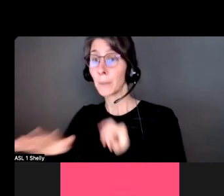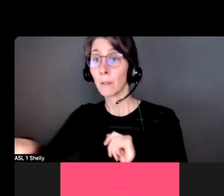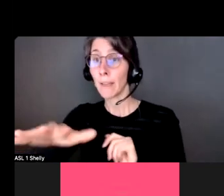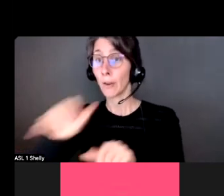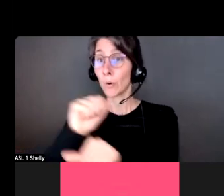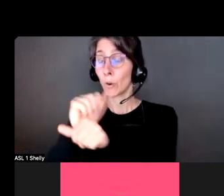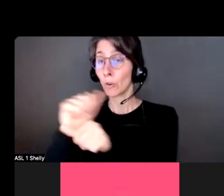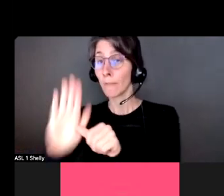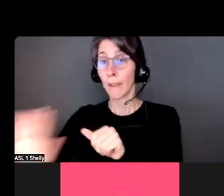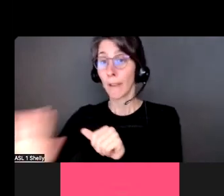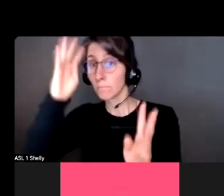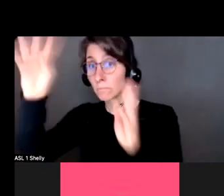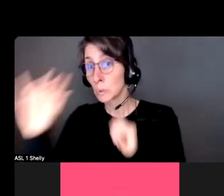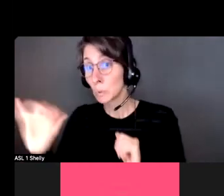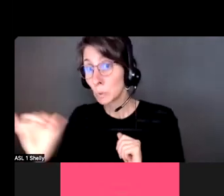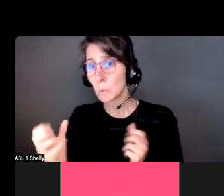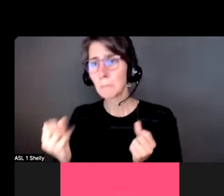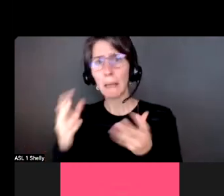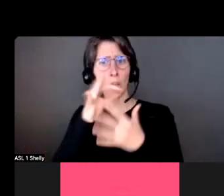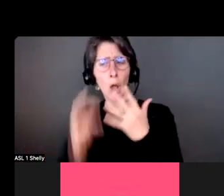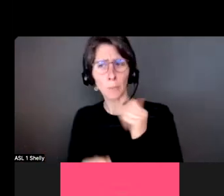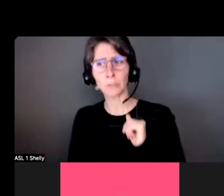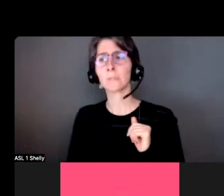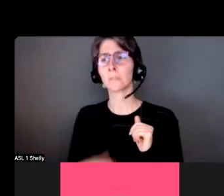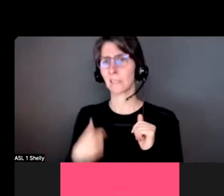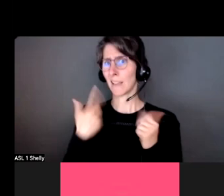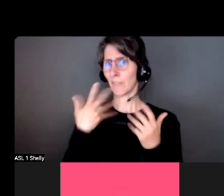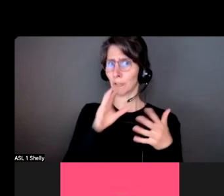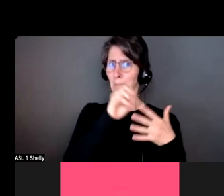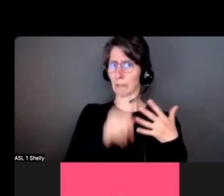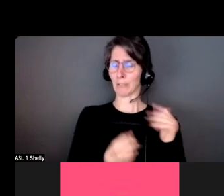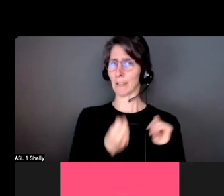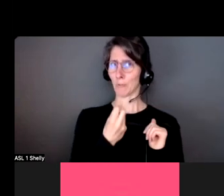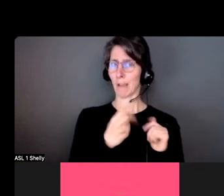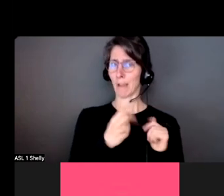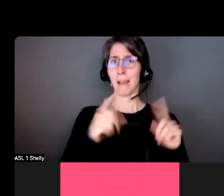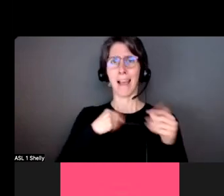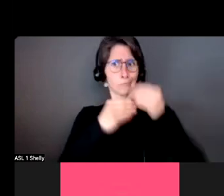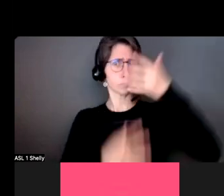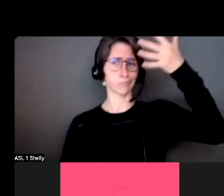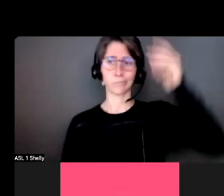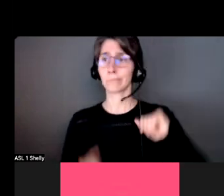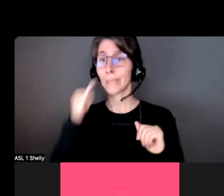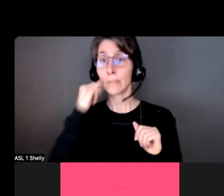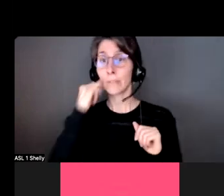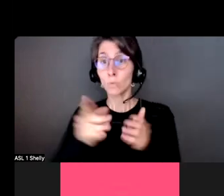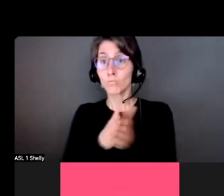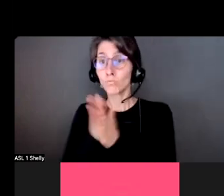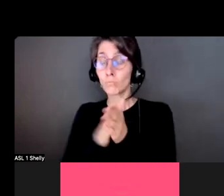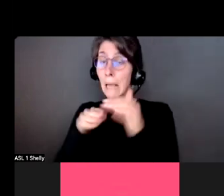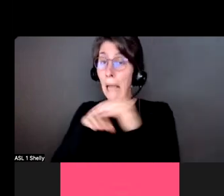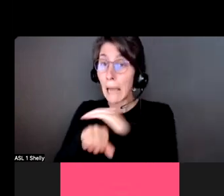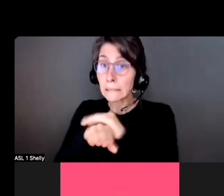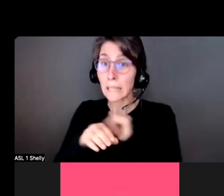said. Actually, I guess I mentioned a dozen, but still, there's more than that, I'm sure. But if you're an access worker or a curator